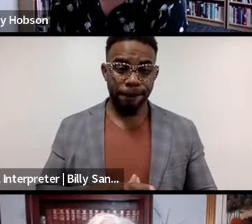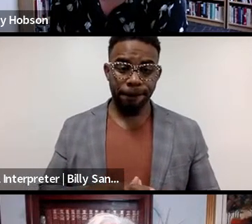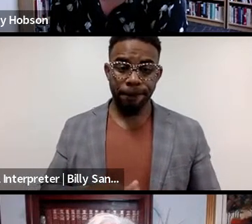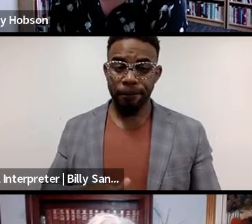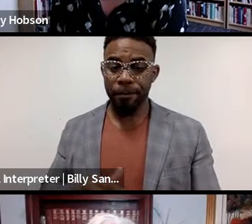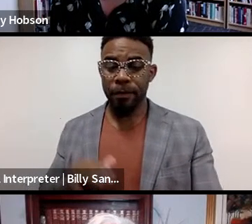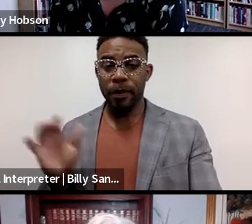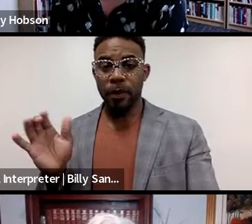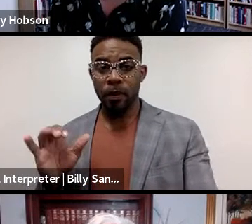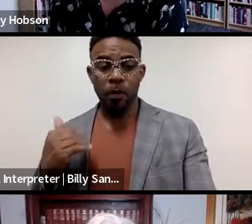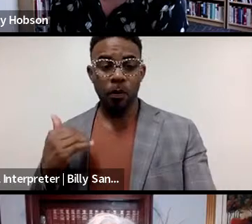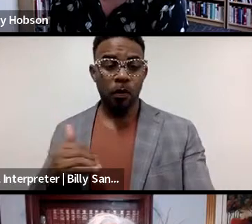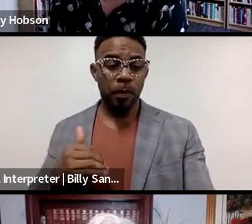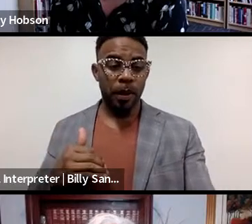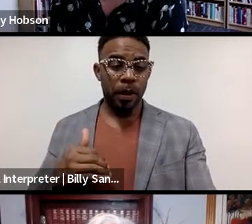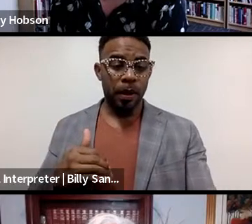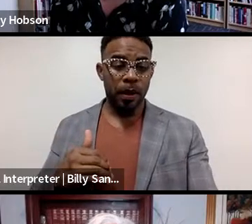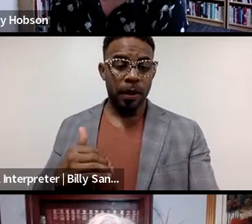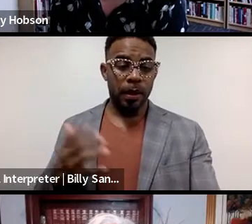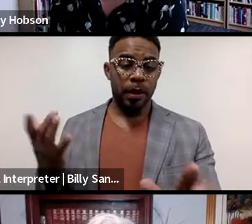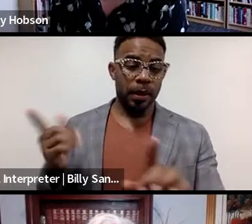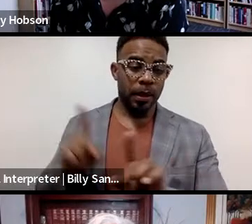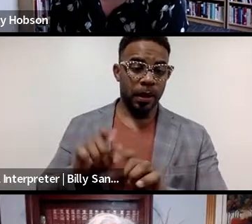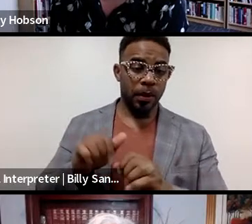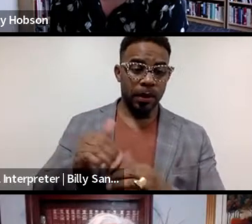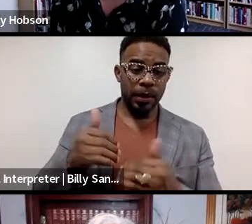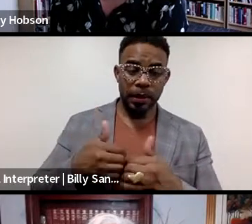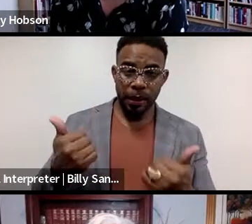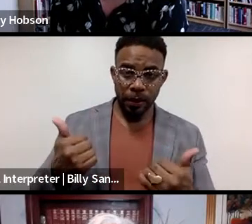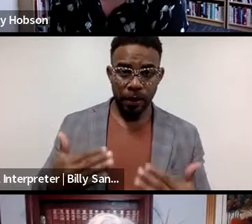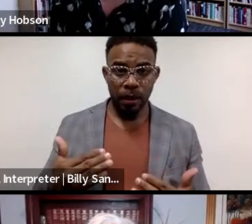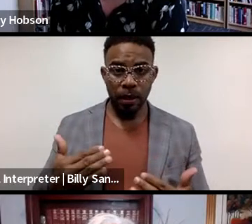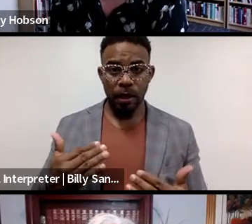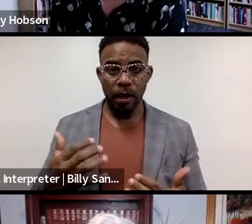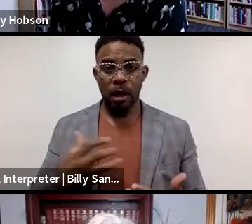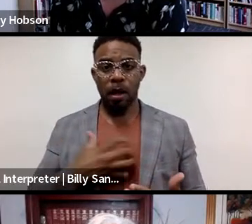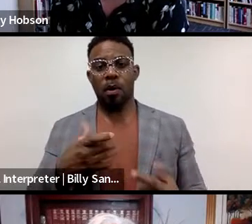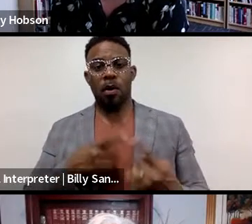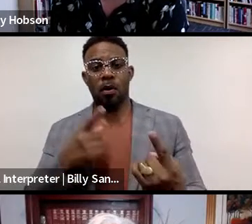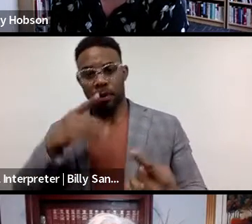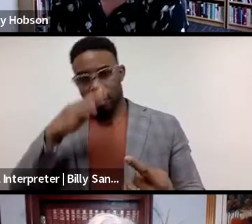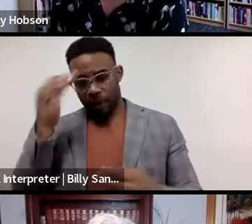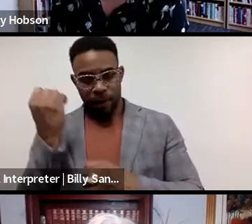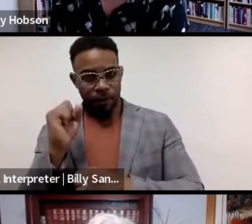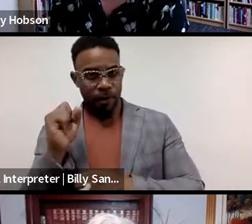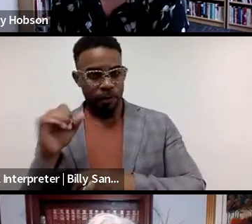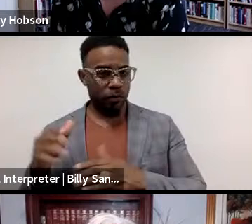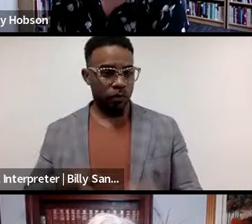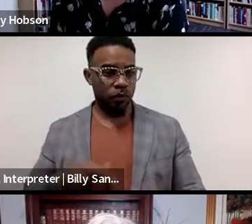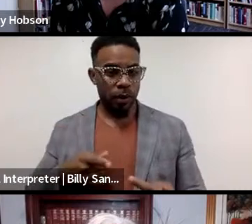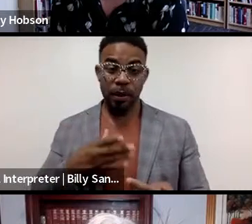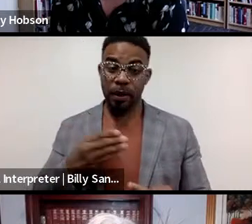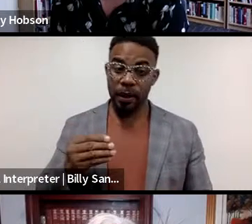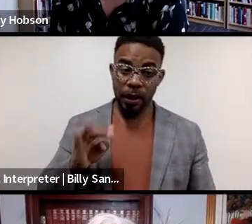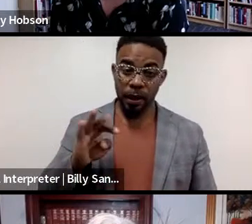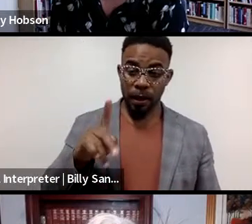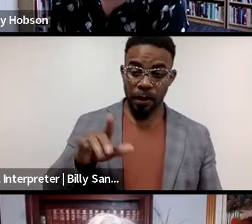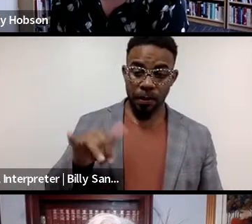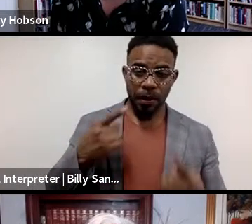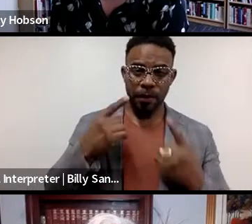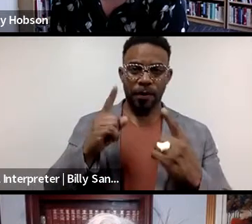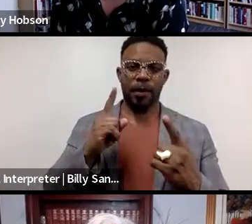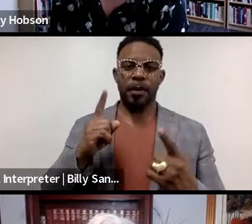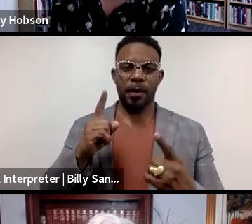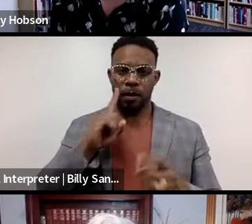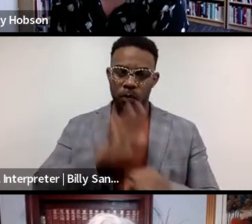the conservative movement sided with the segregationists, opposed the Black freedom struggle, and Buckley famously vowed